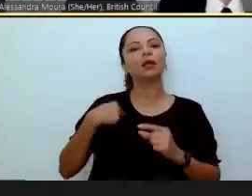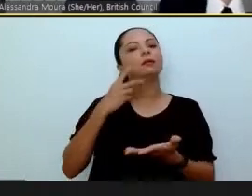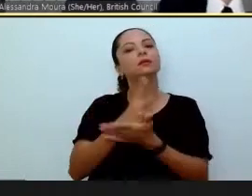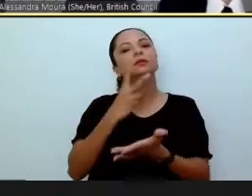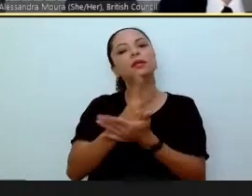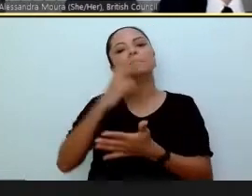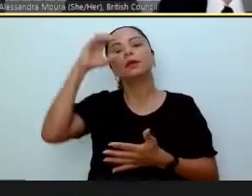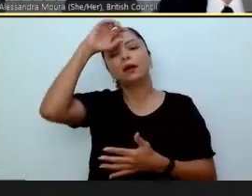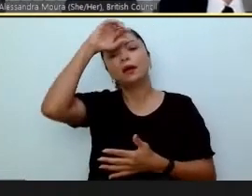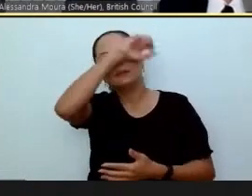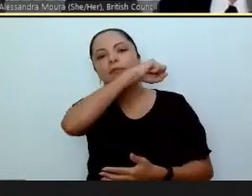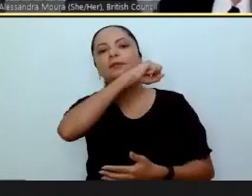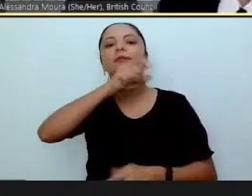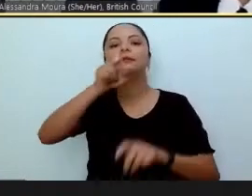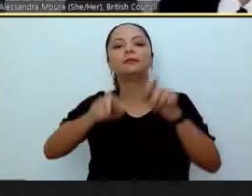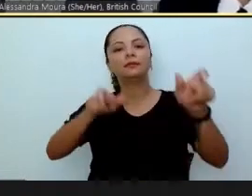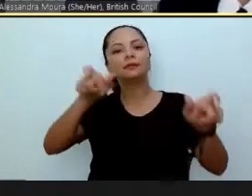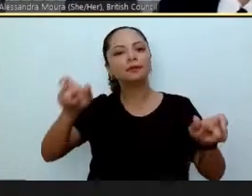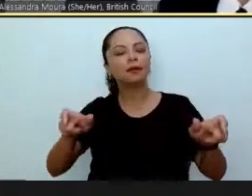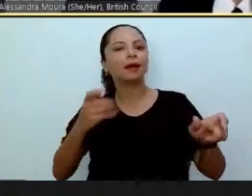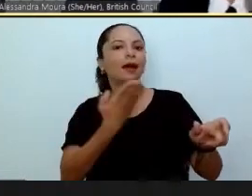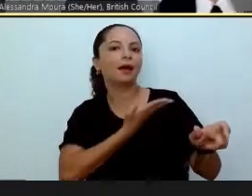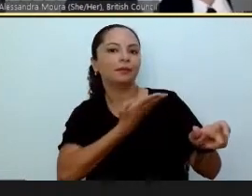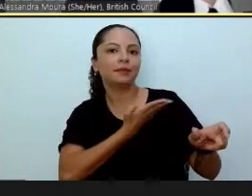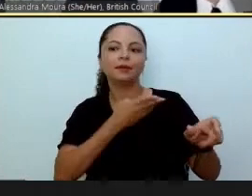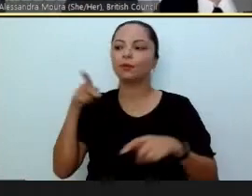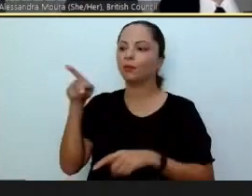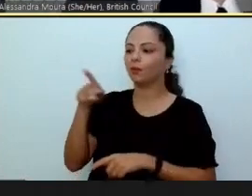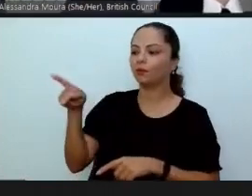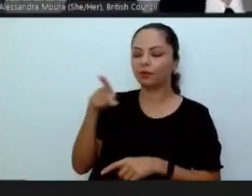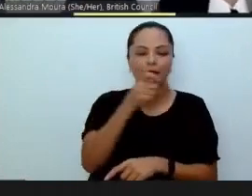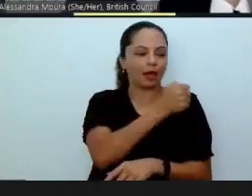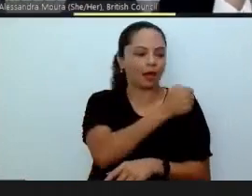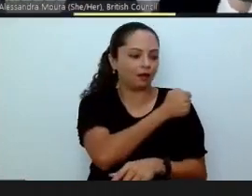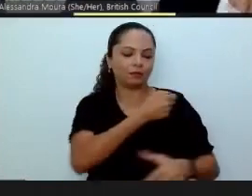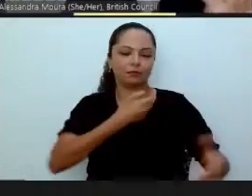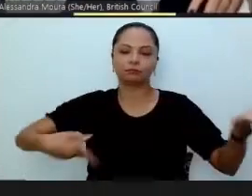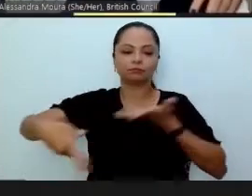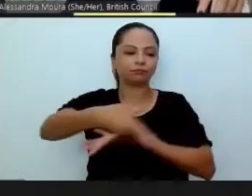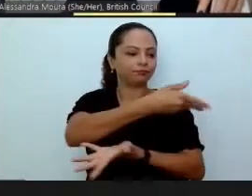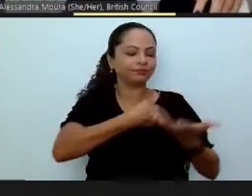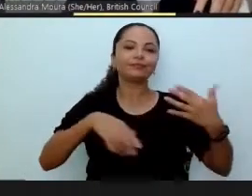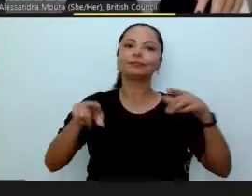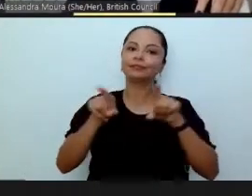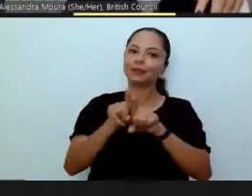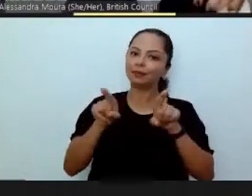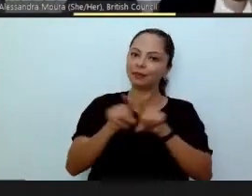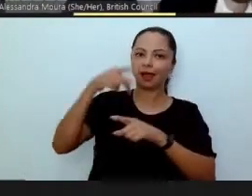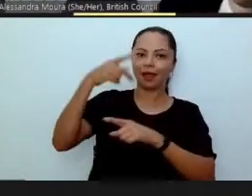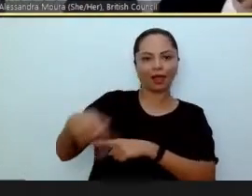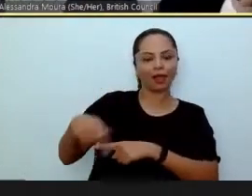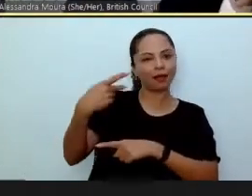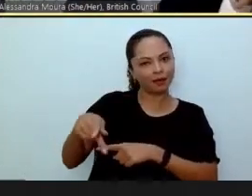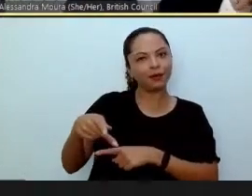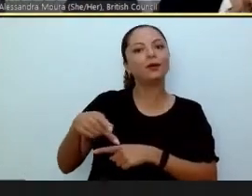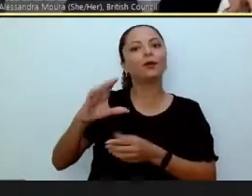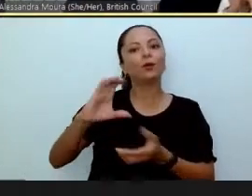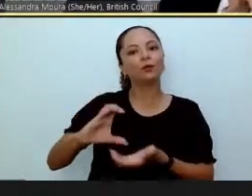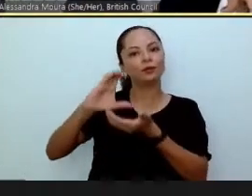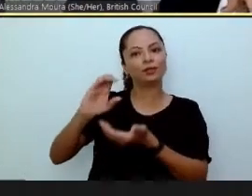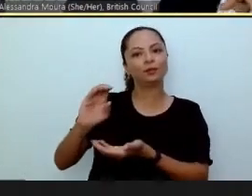course, oh, this is sweet, with the British Council. Nice. Right. Katja also mentions that human